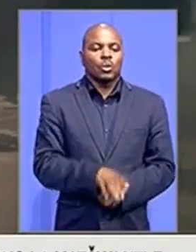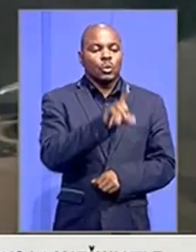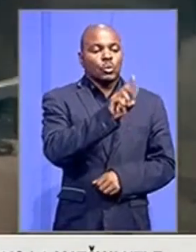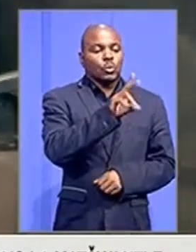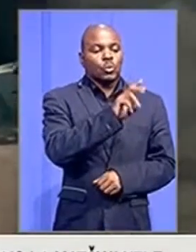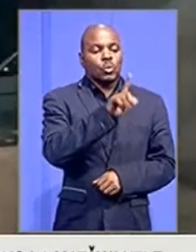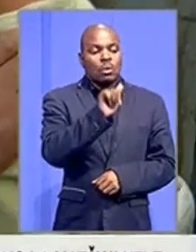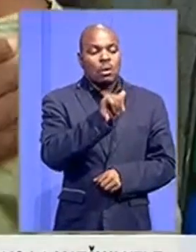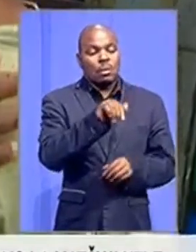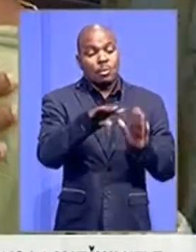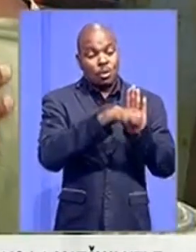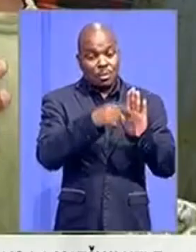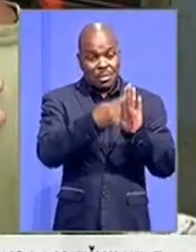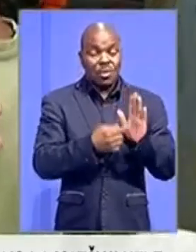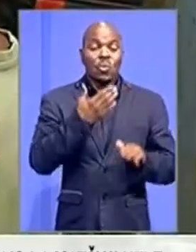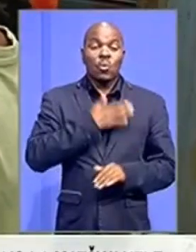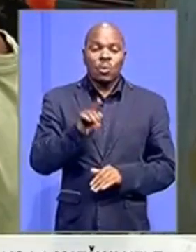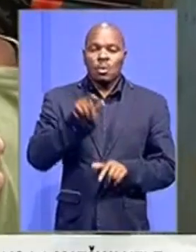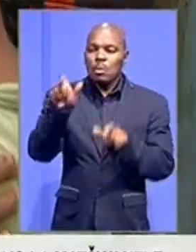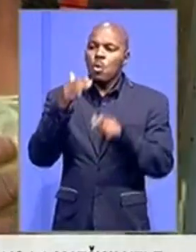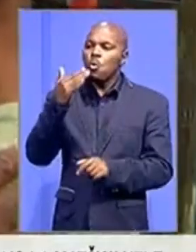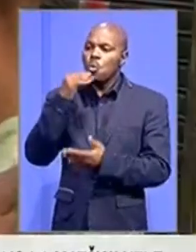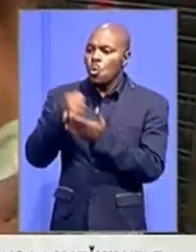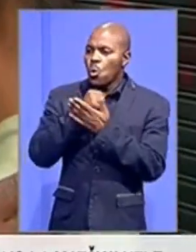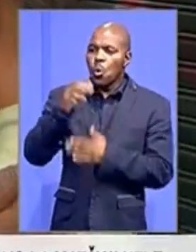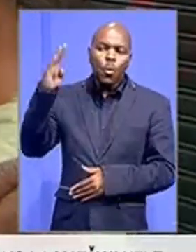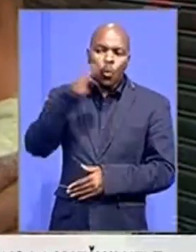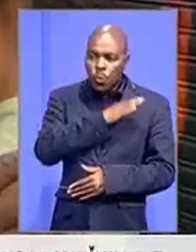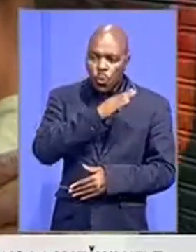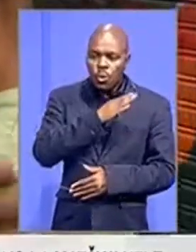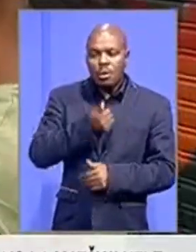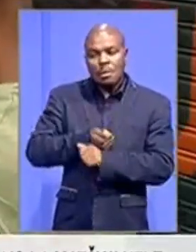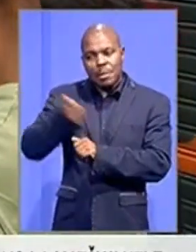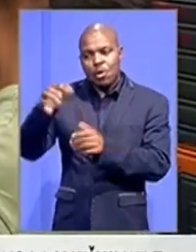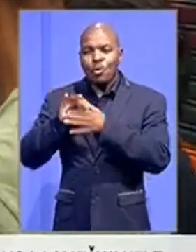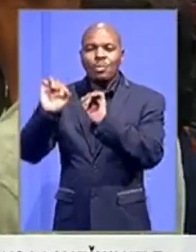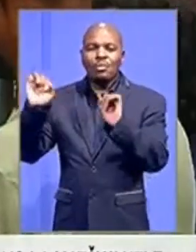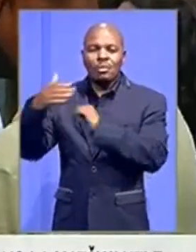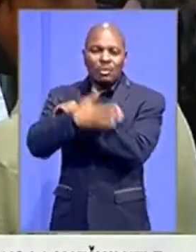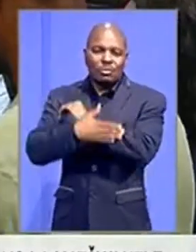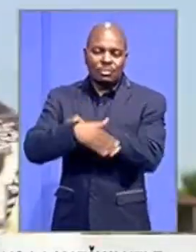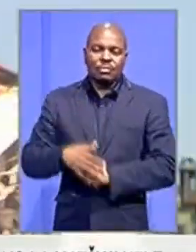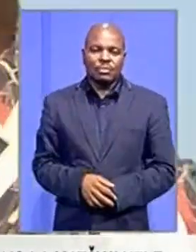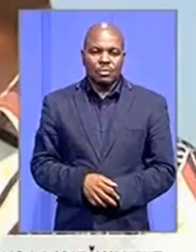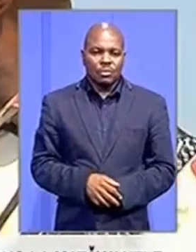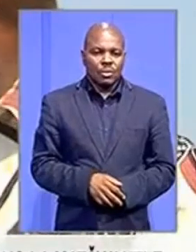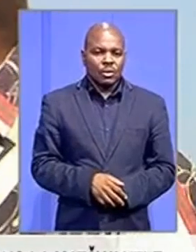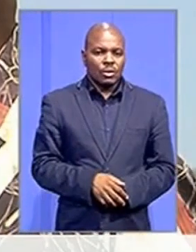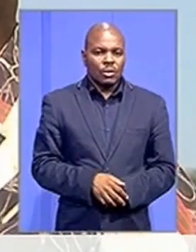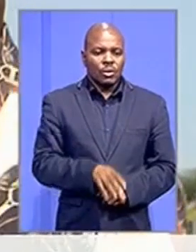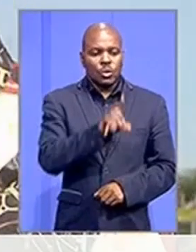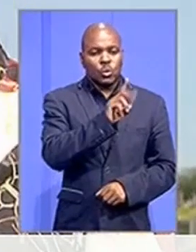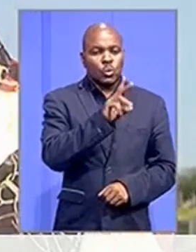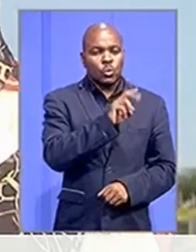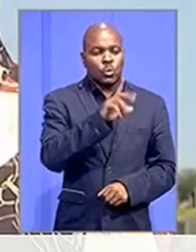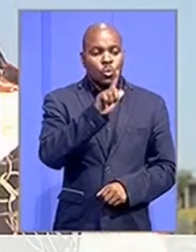nyaka gore matswantle a senang le mangwalo a maleba a boela ga bona. What Tutula is doing at this